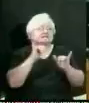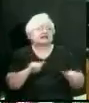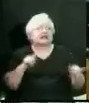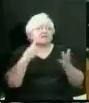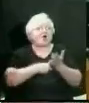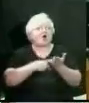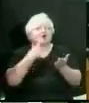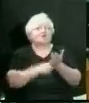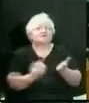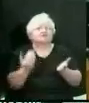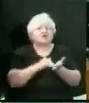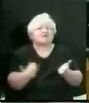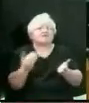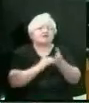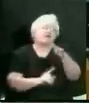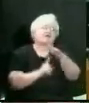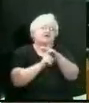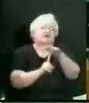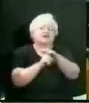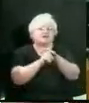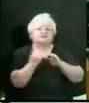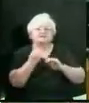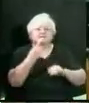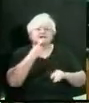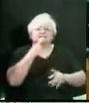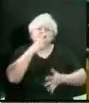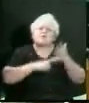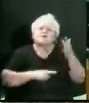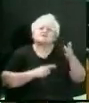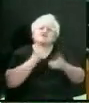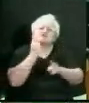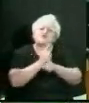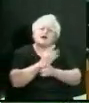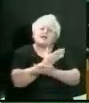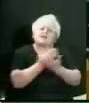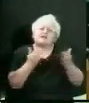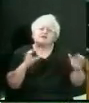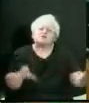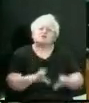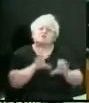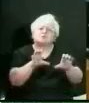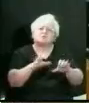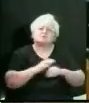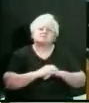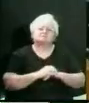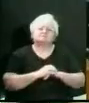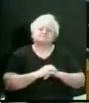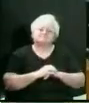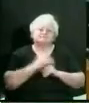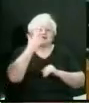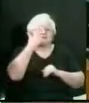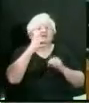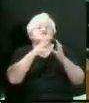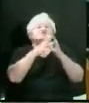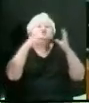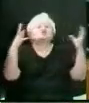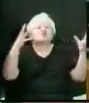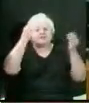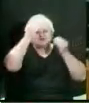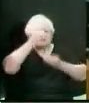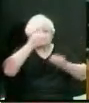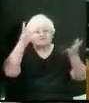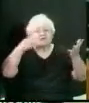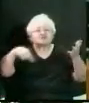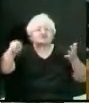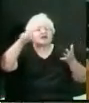over again. And I think somebody said, what is the right thing to do? Because there's so much information out there.